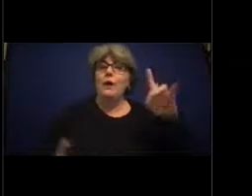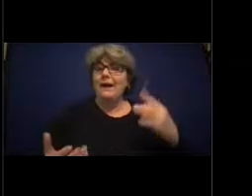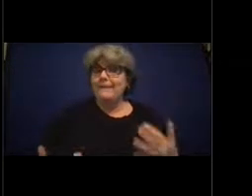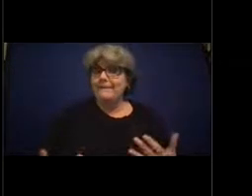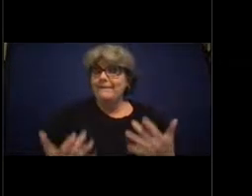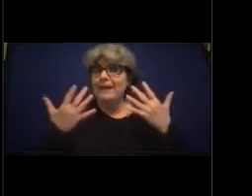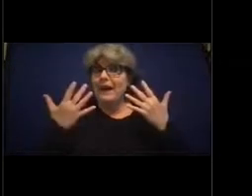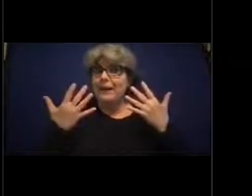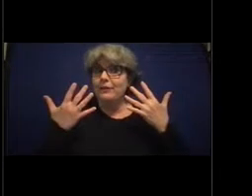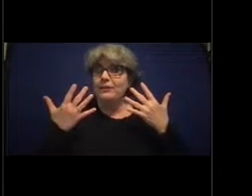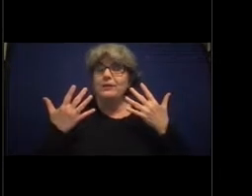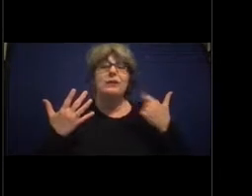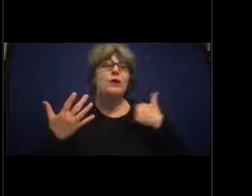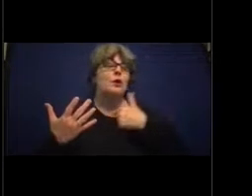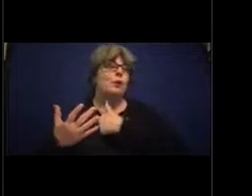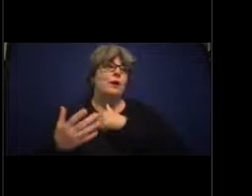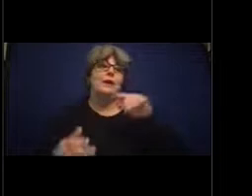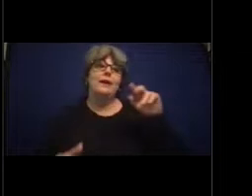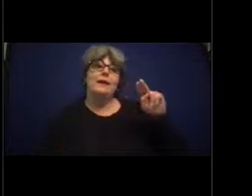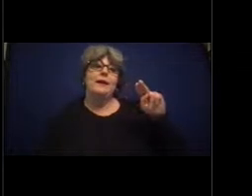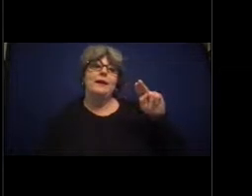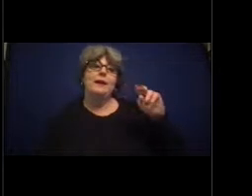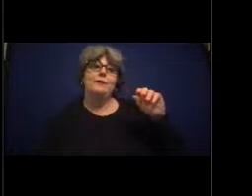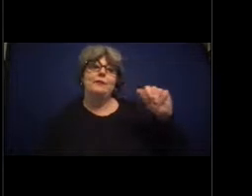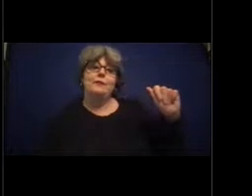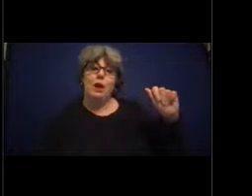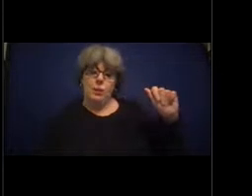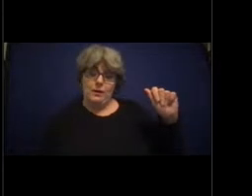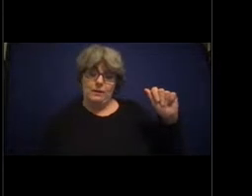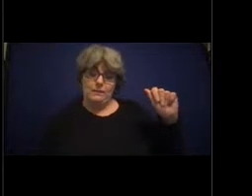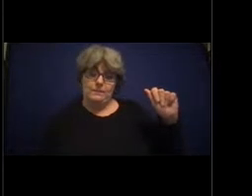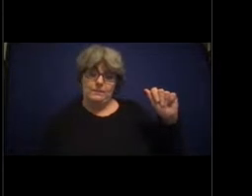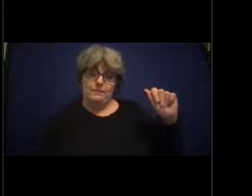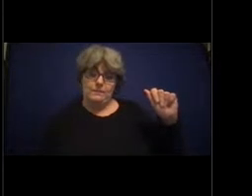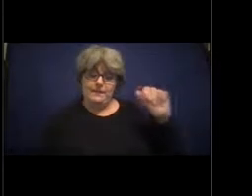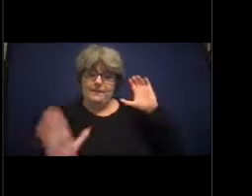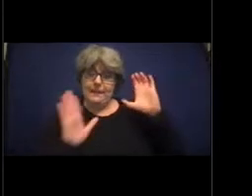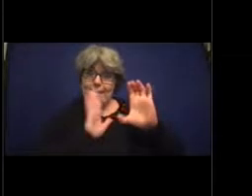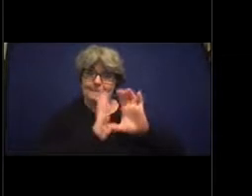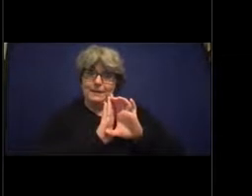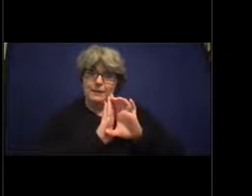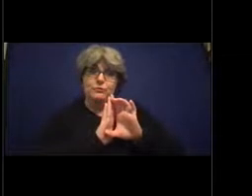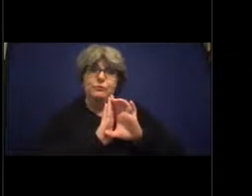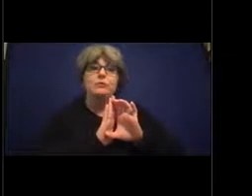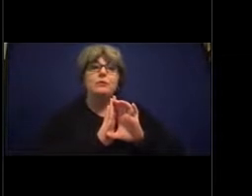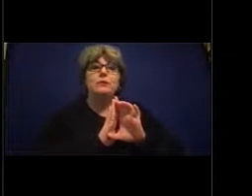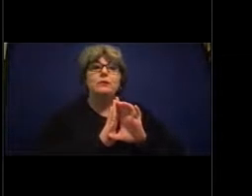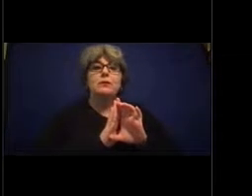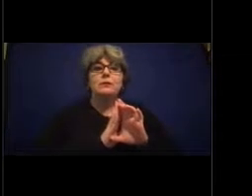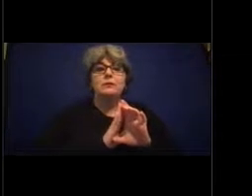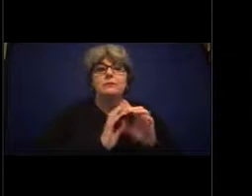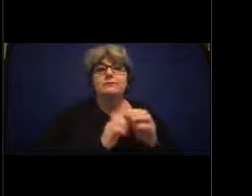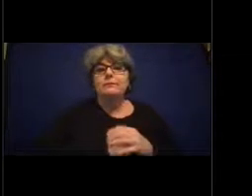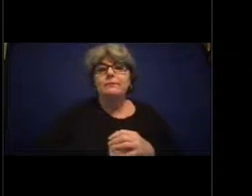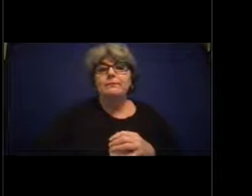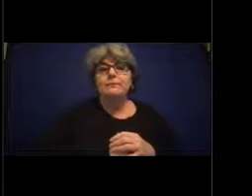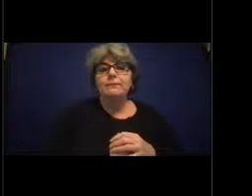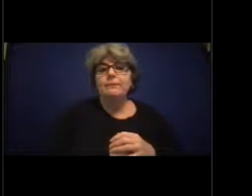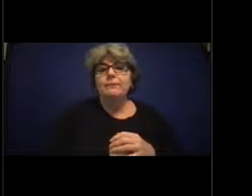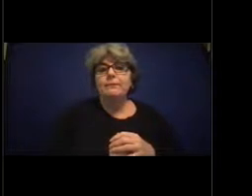that meteorologists from NOAA can help is like the picture you see here. We have what are called incident meteorologists, or what we